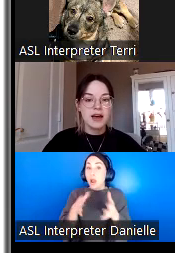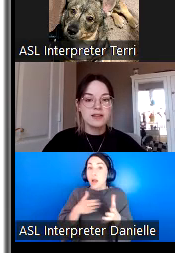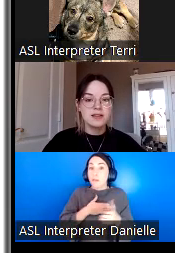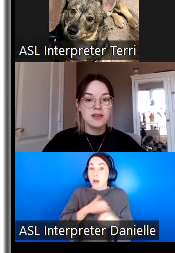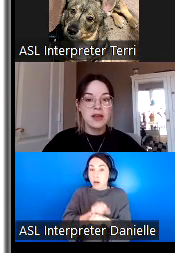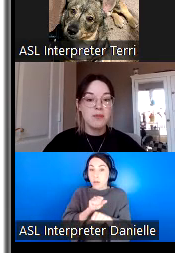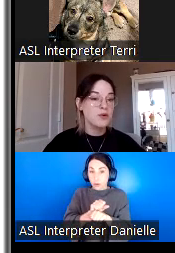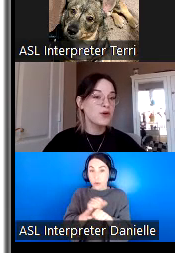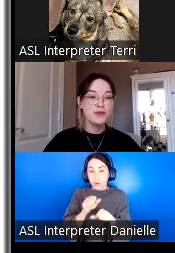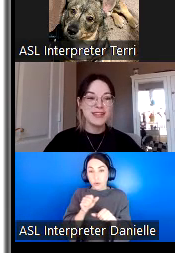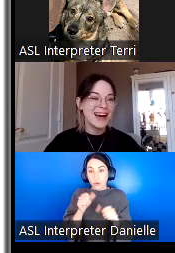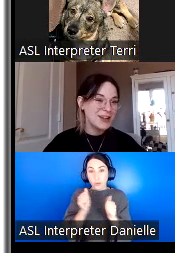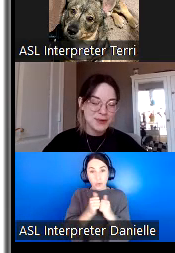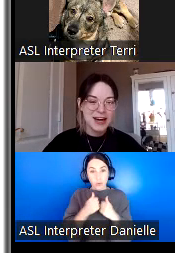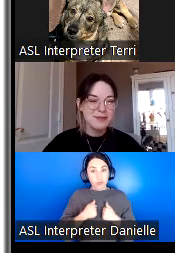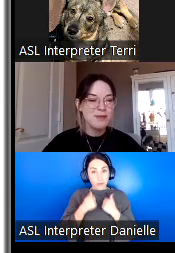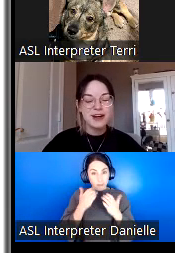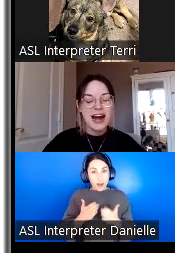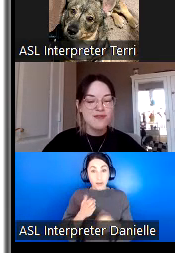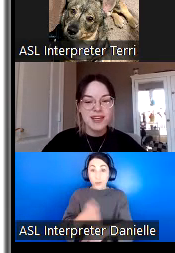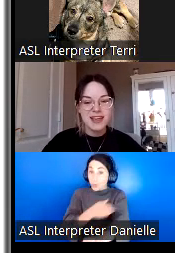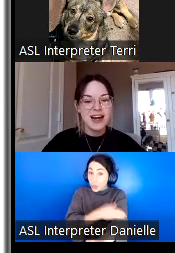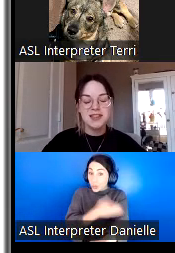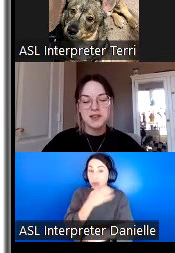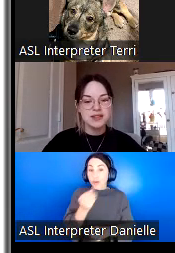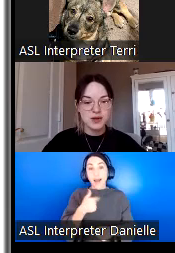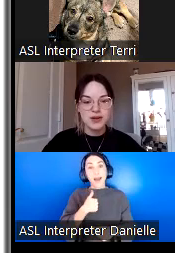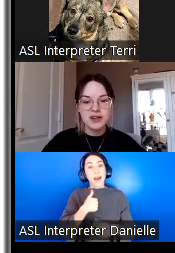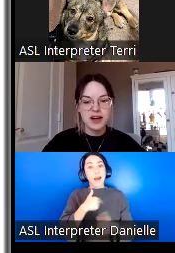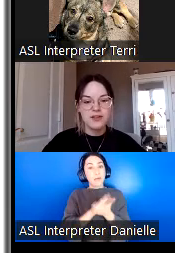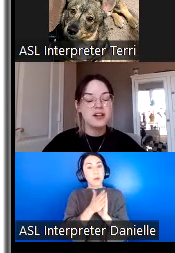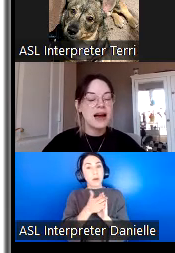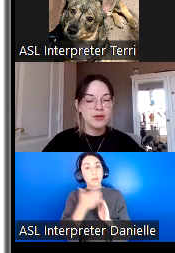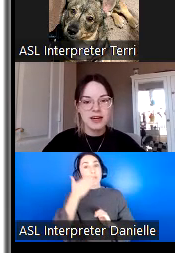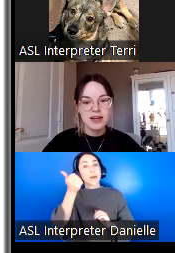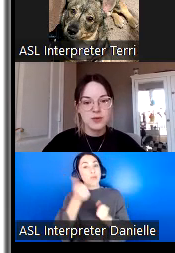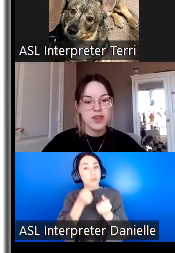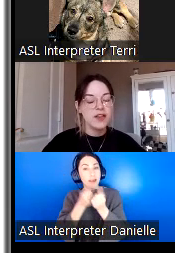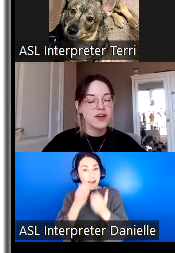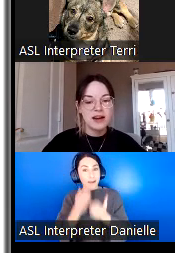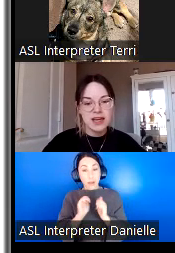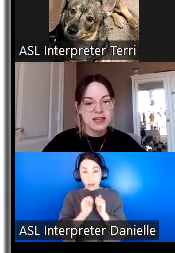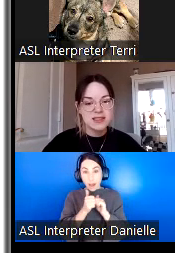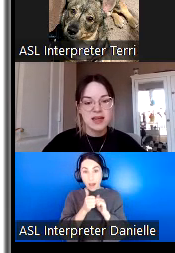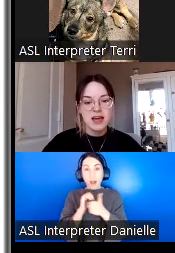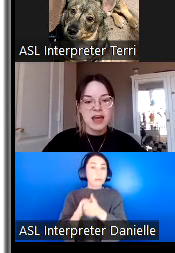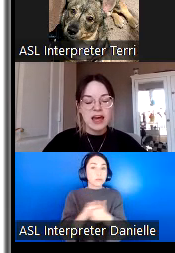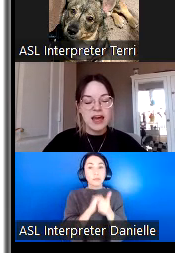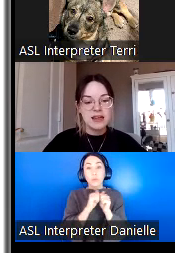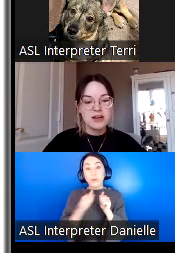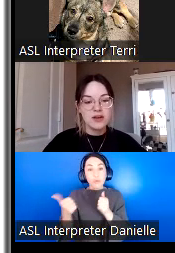survivors has improved, and I've become a better advocate as a result of collaborating with other